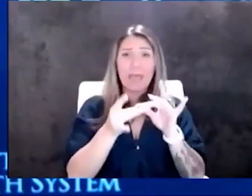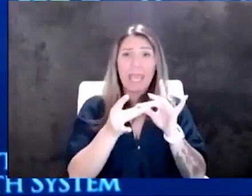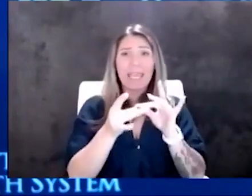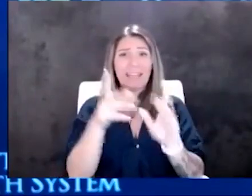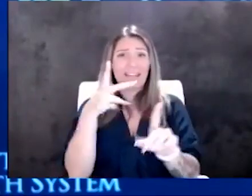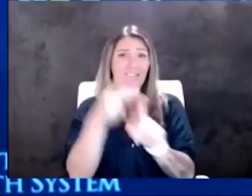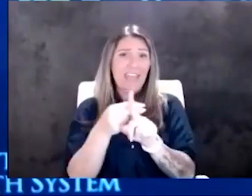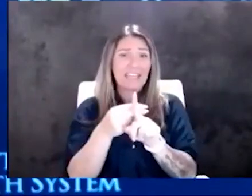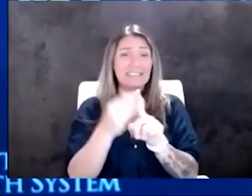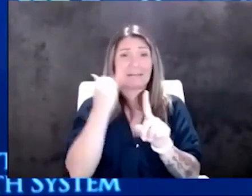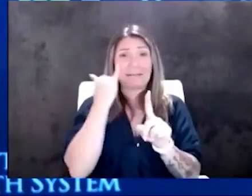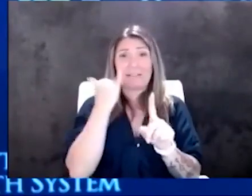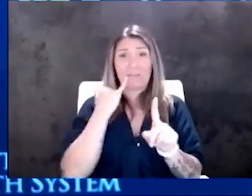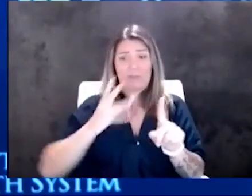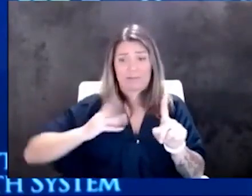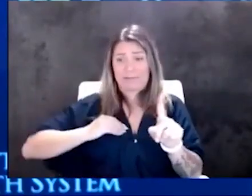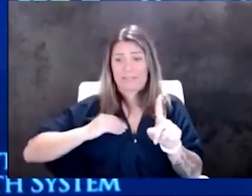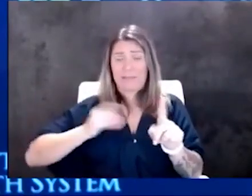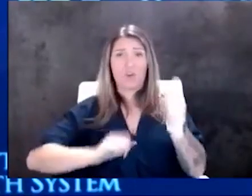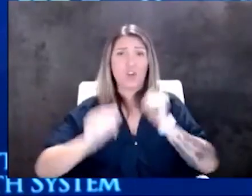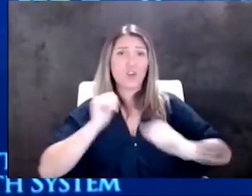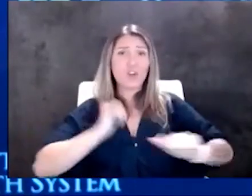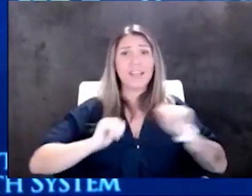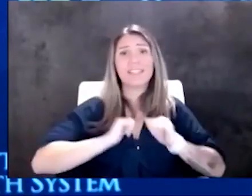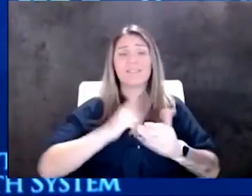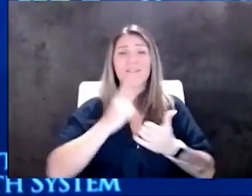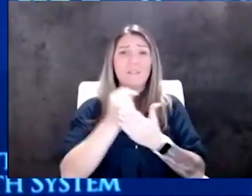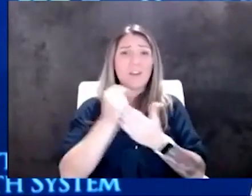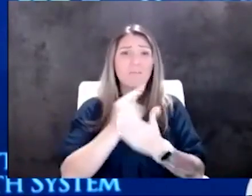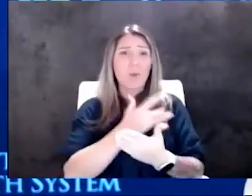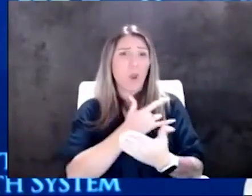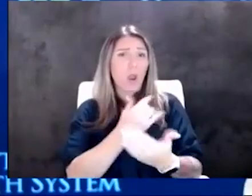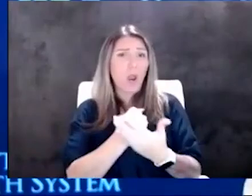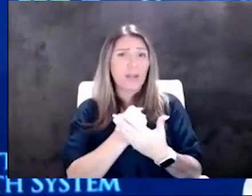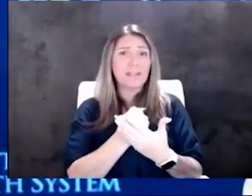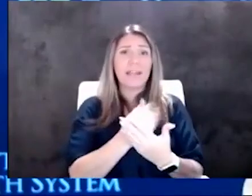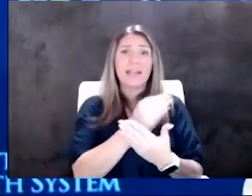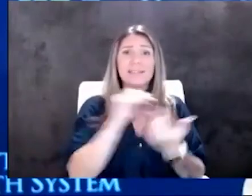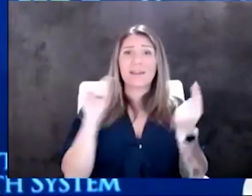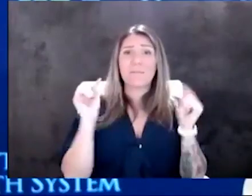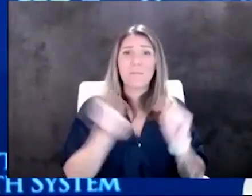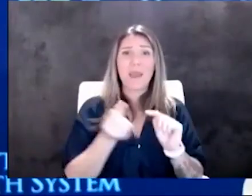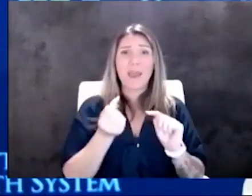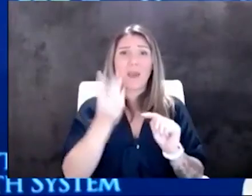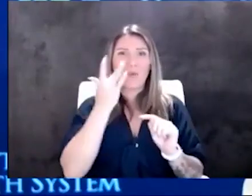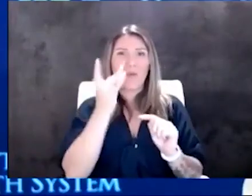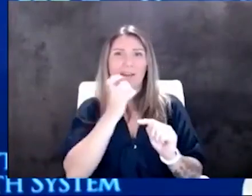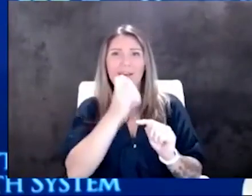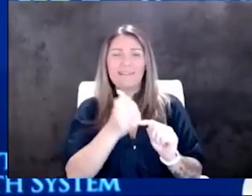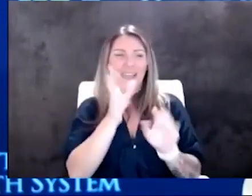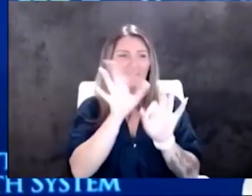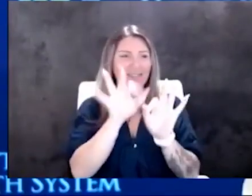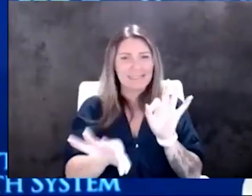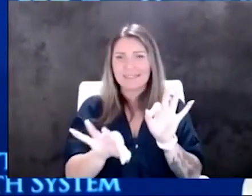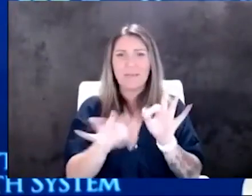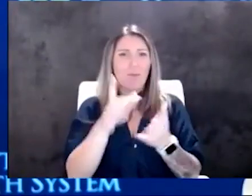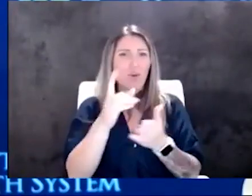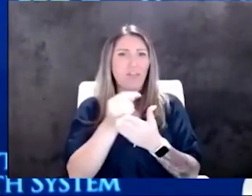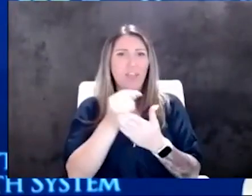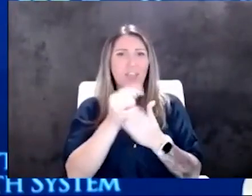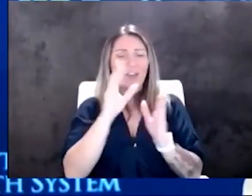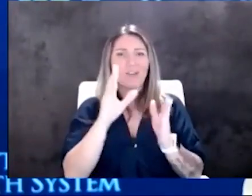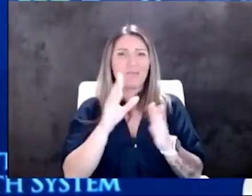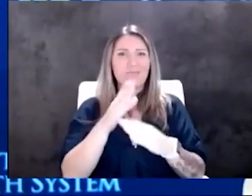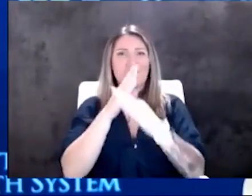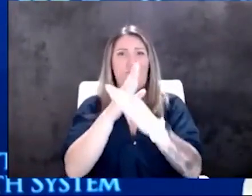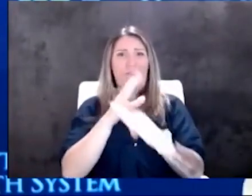most aggressive therapy for heart attacks, most aggressive therapy for pain, why not take a very simple therapy to try and prevent COVID-19 so we